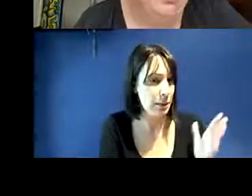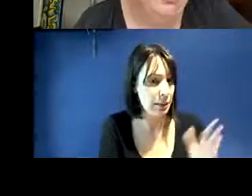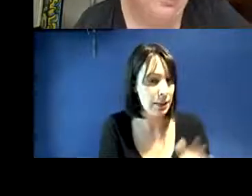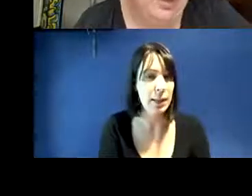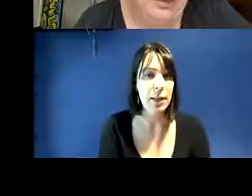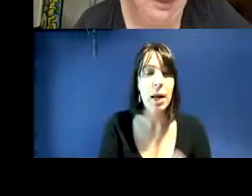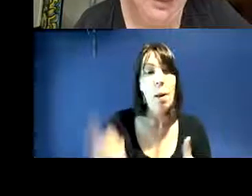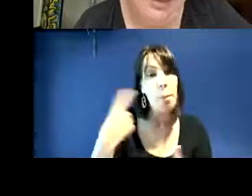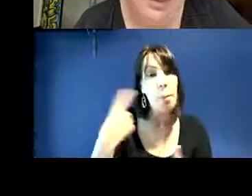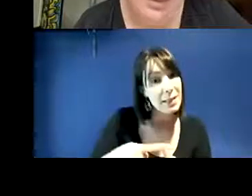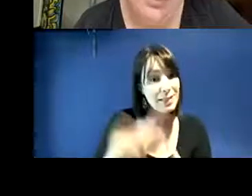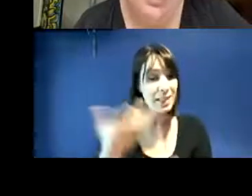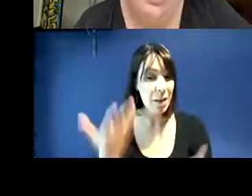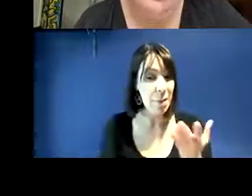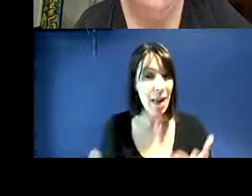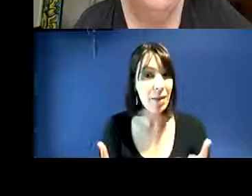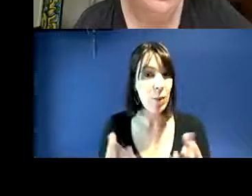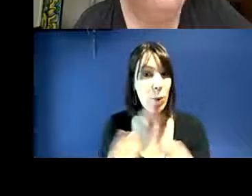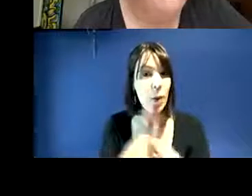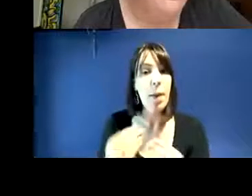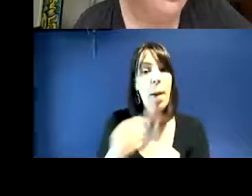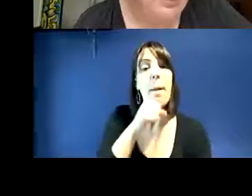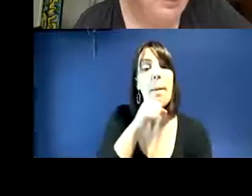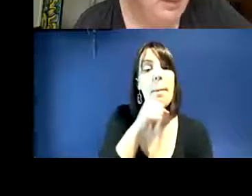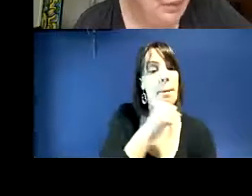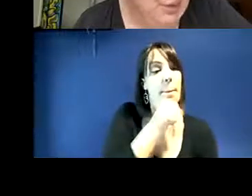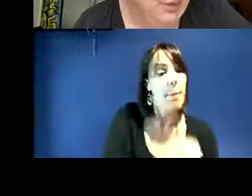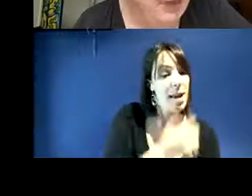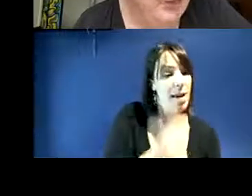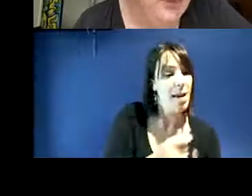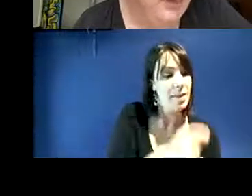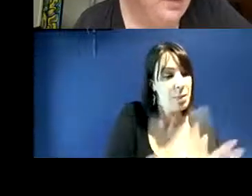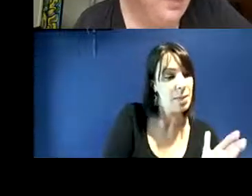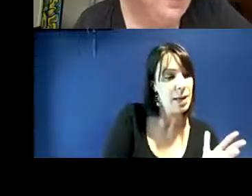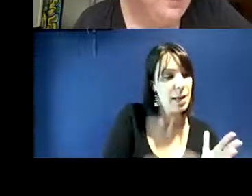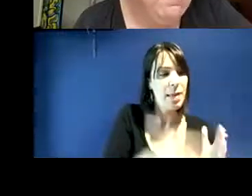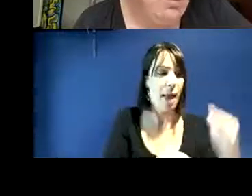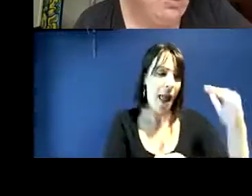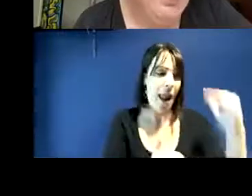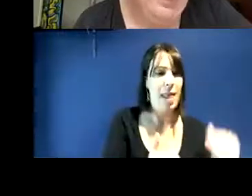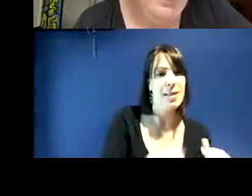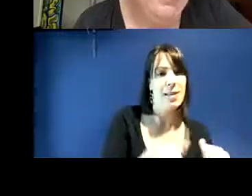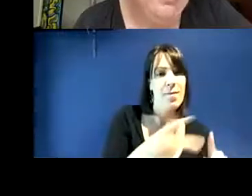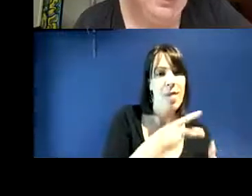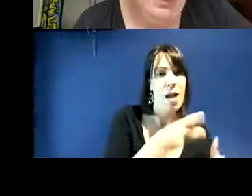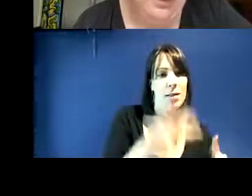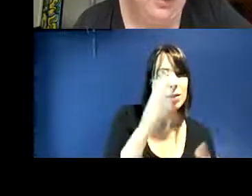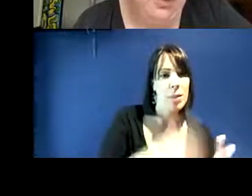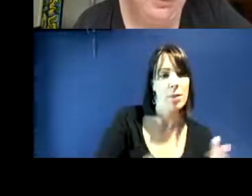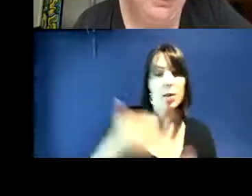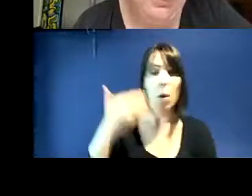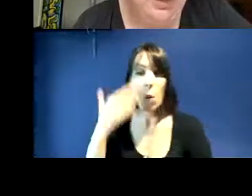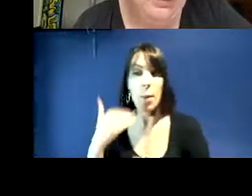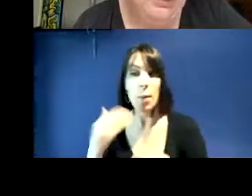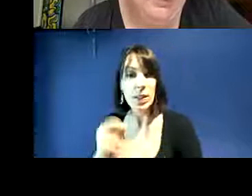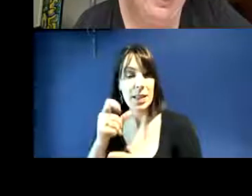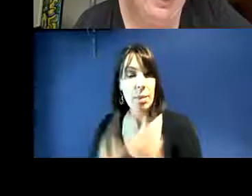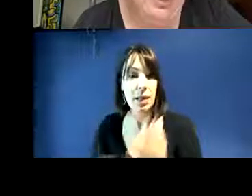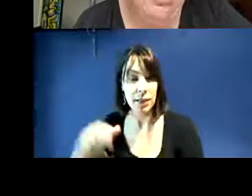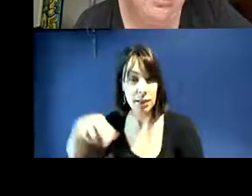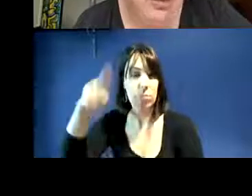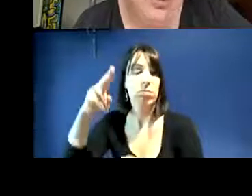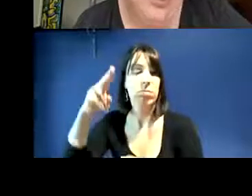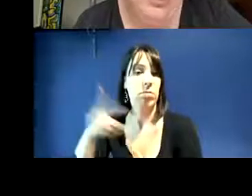men with disabilities. For example, the research tells us that 48% of women with